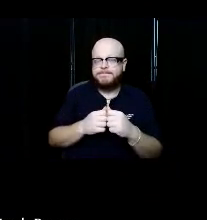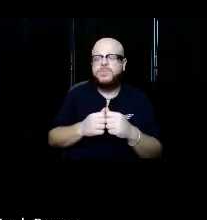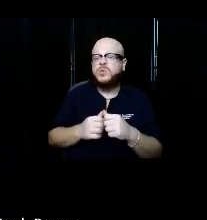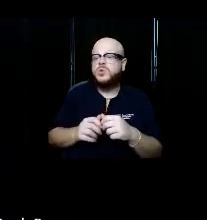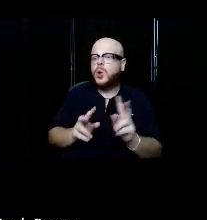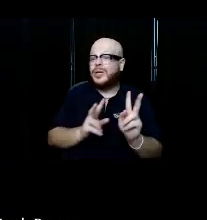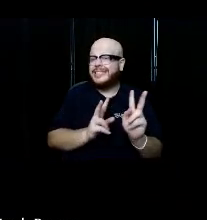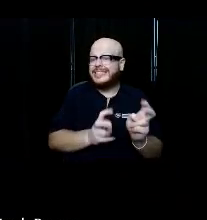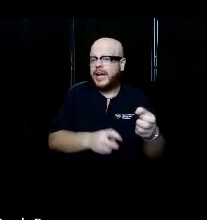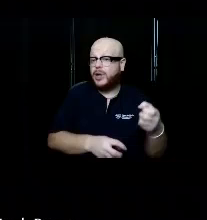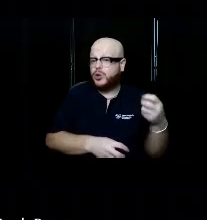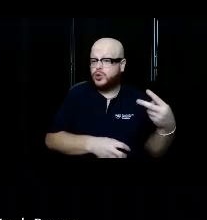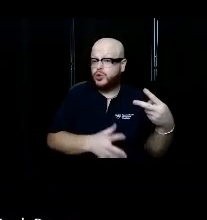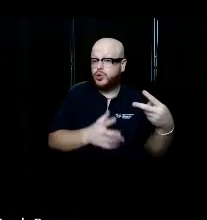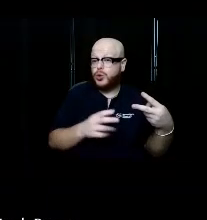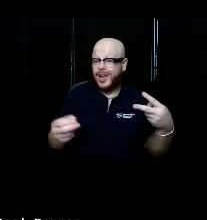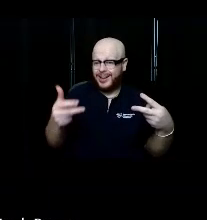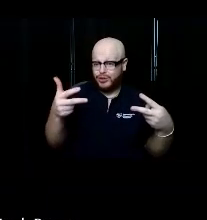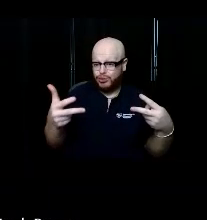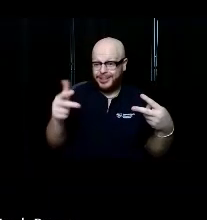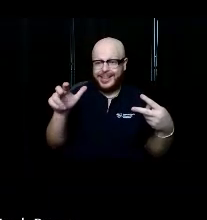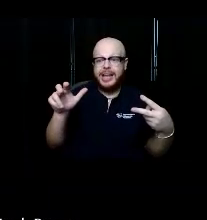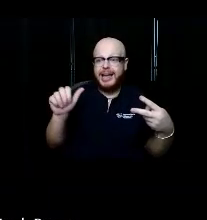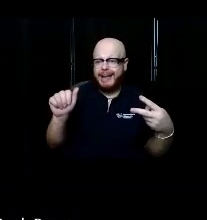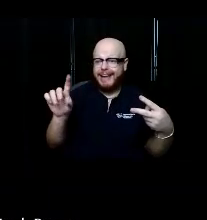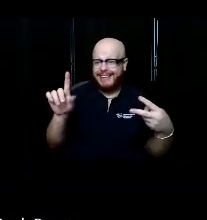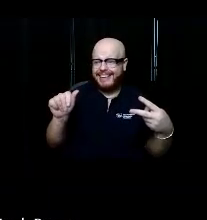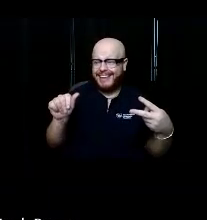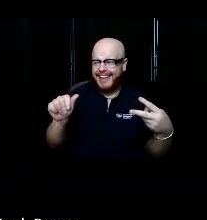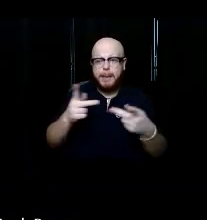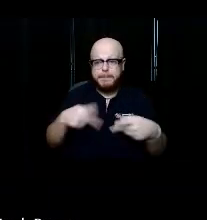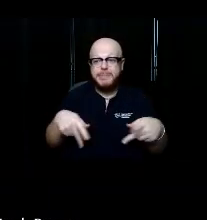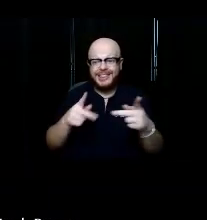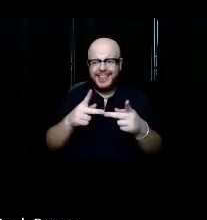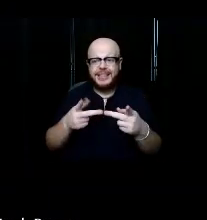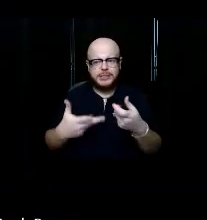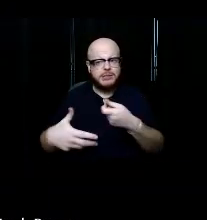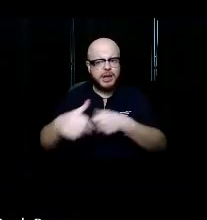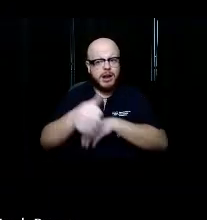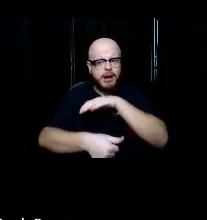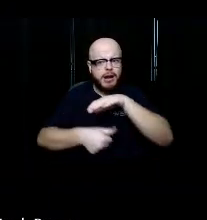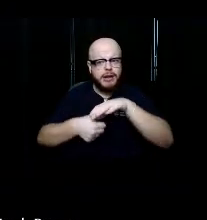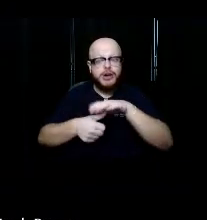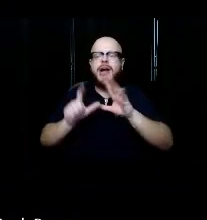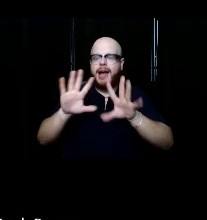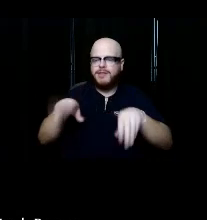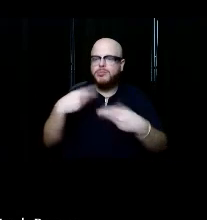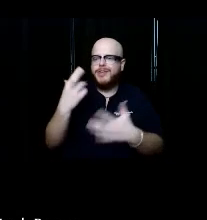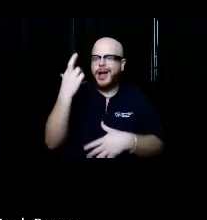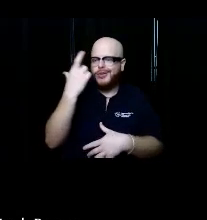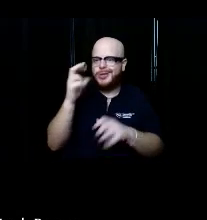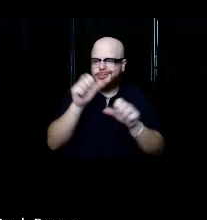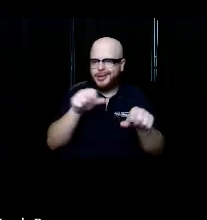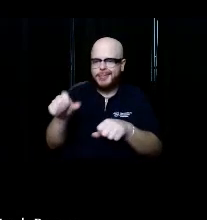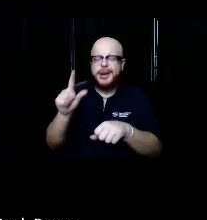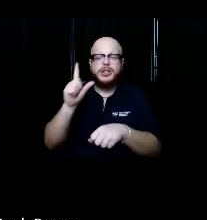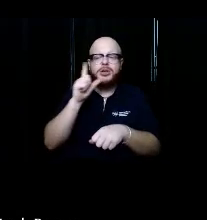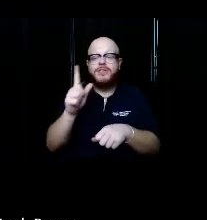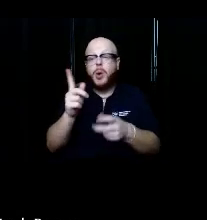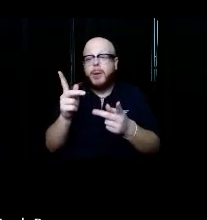and III of the ADA must provide reasonable modifications to policy, practices, and procedures,